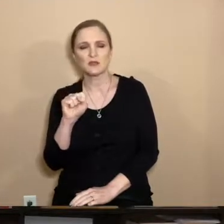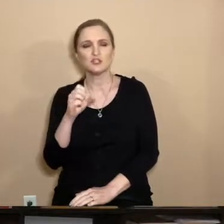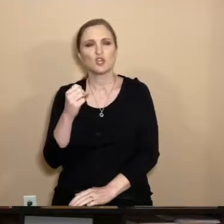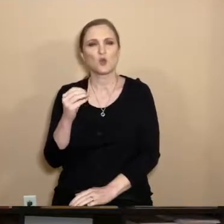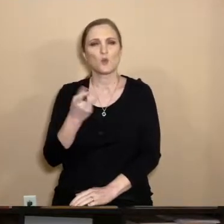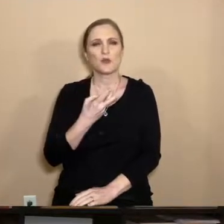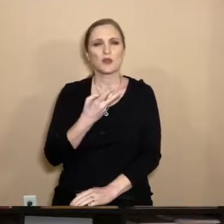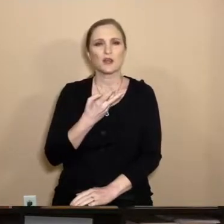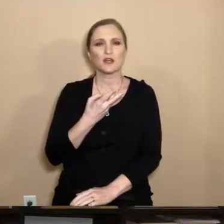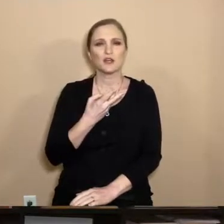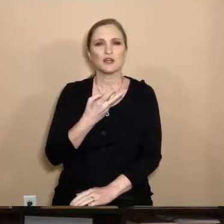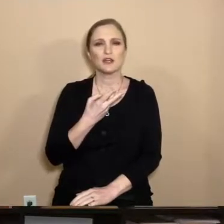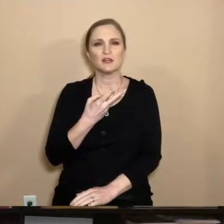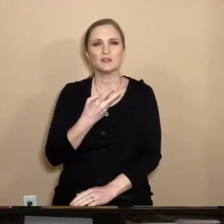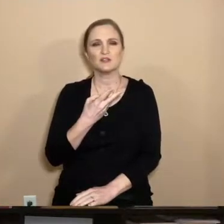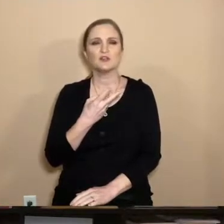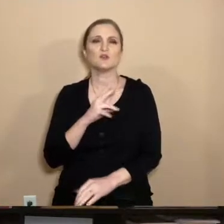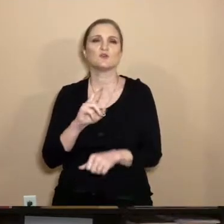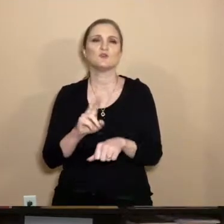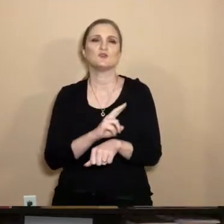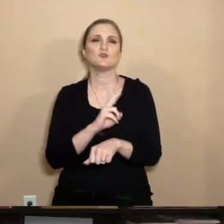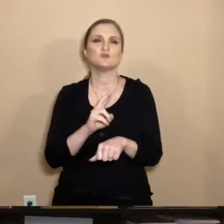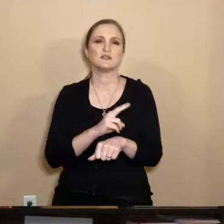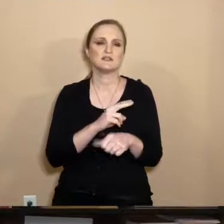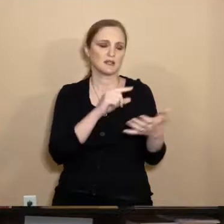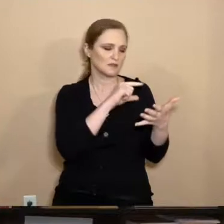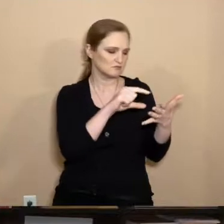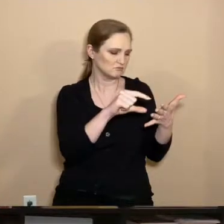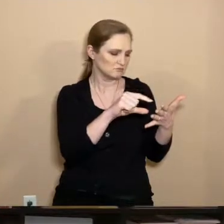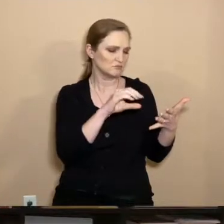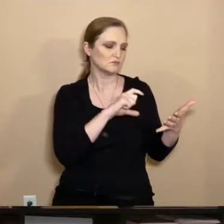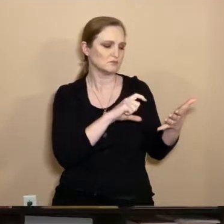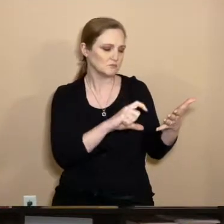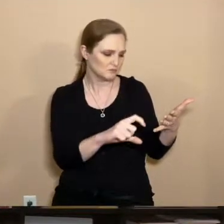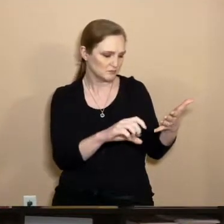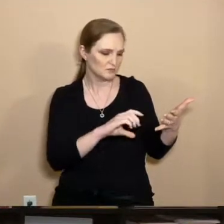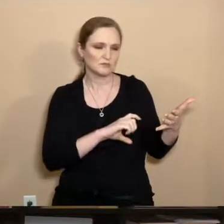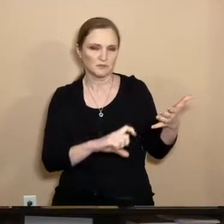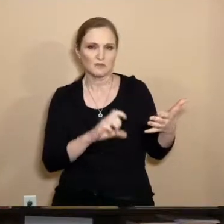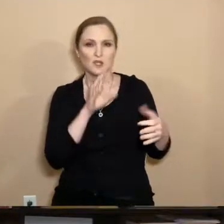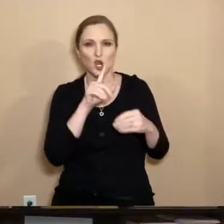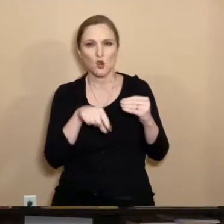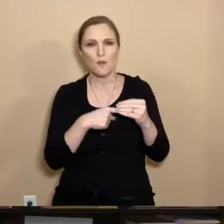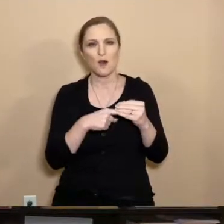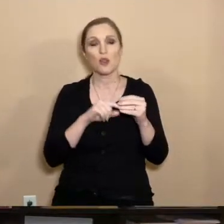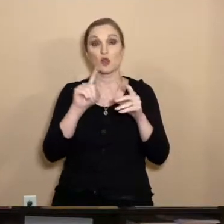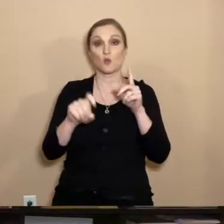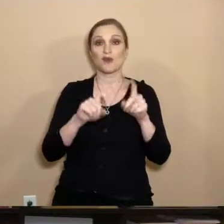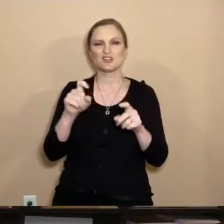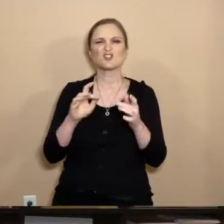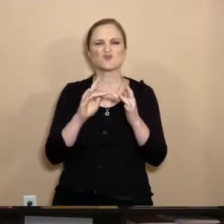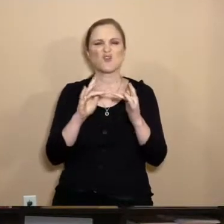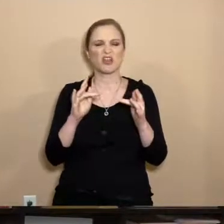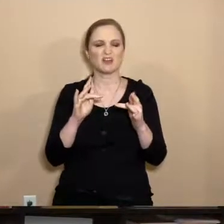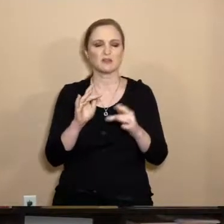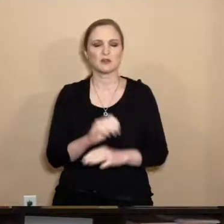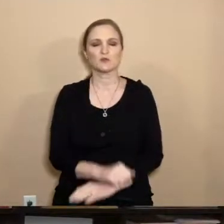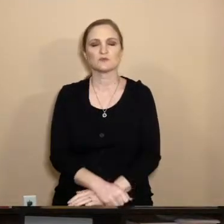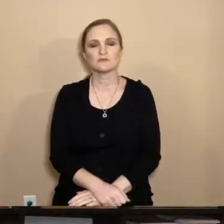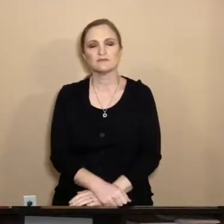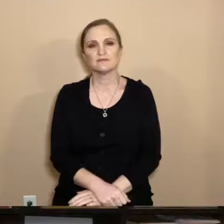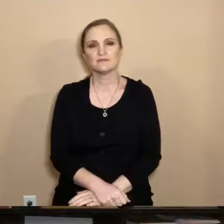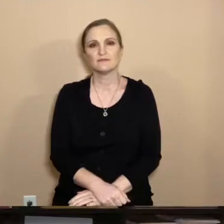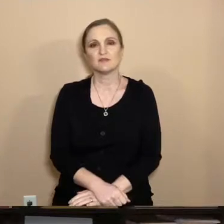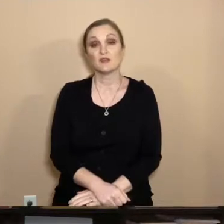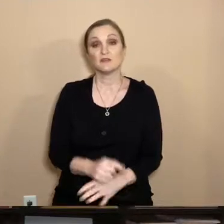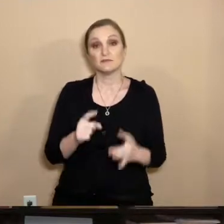we're going to take these Proverbs, kind of a chunk at a time and talk about the questions that relate to those as we go through them. So